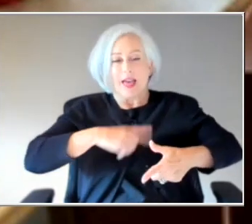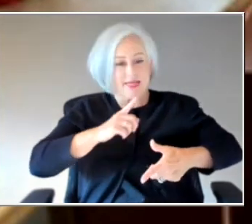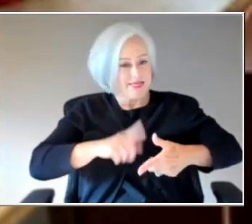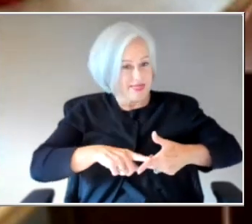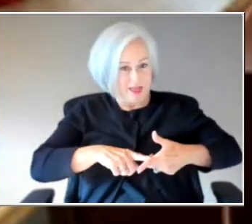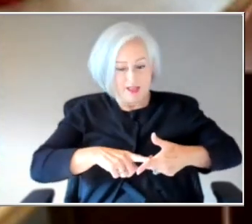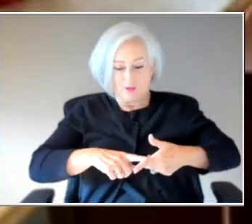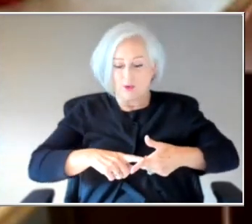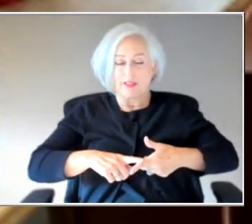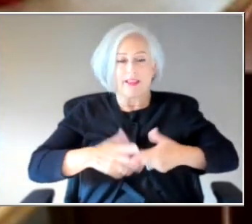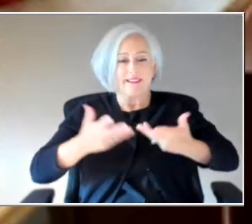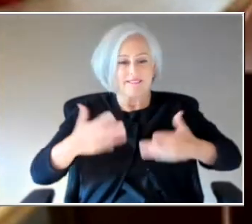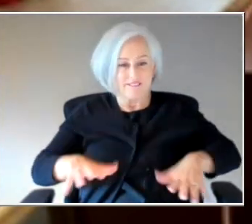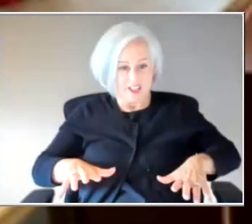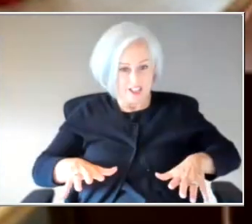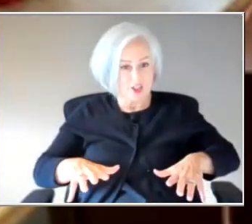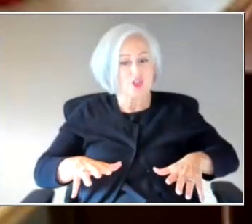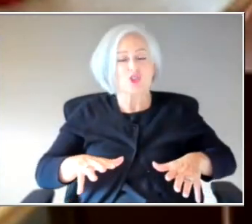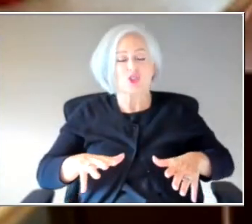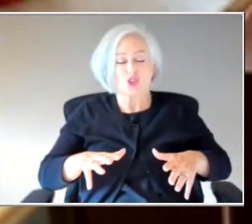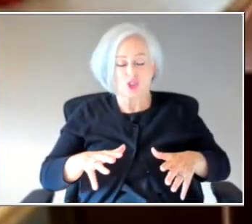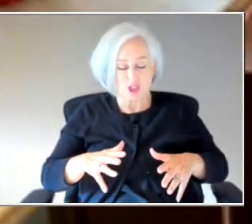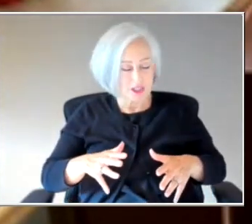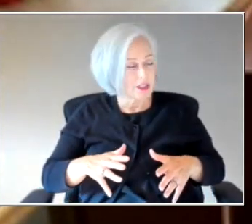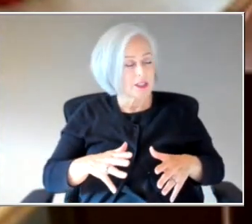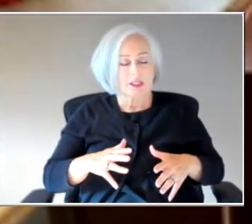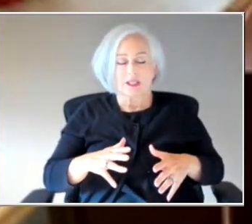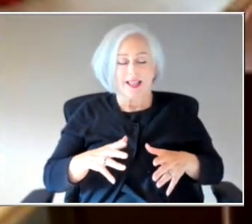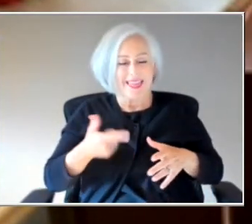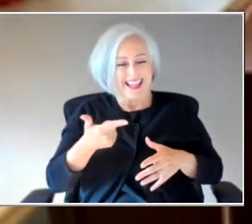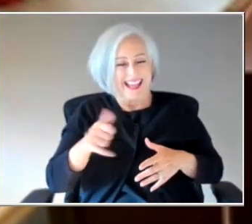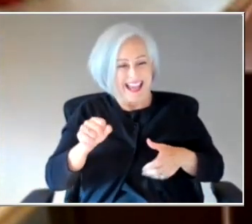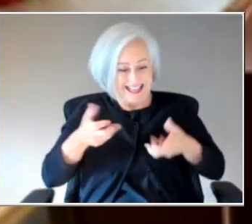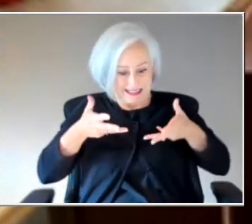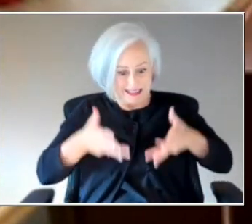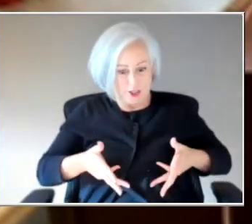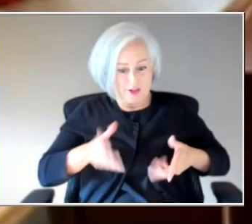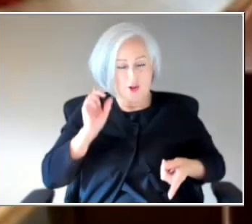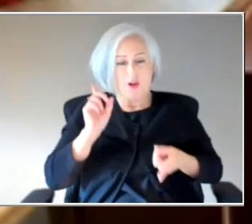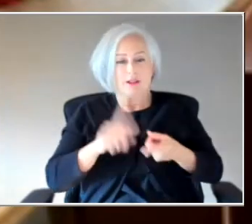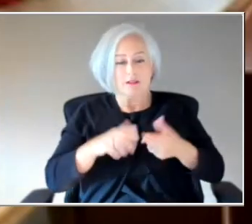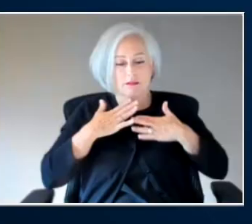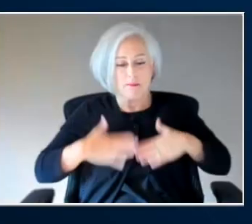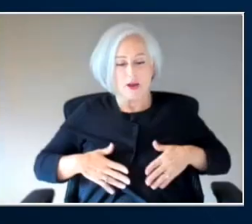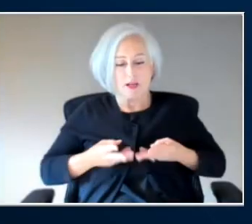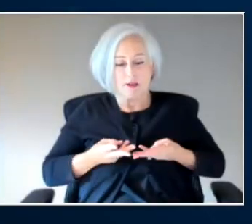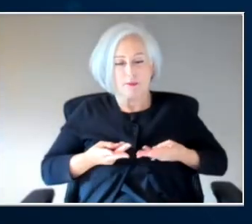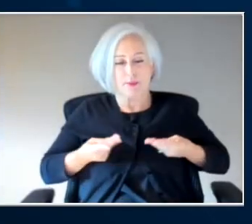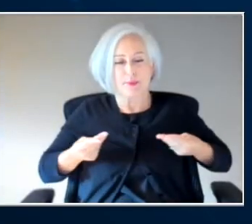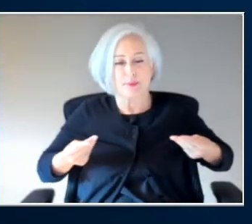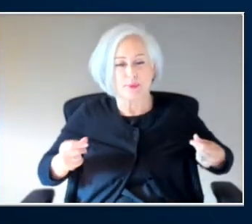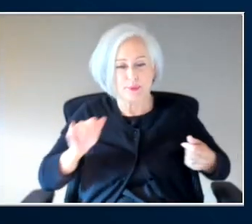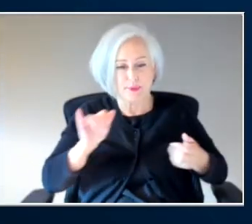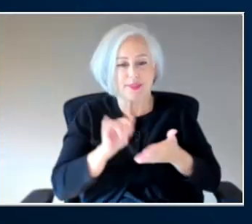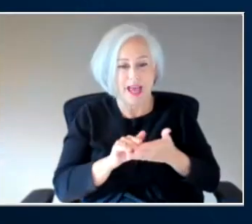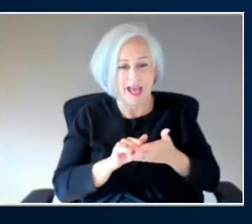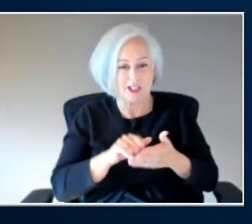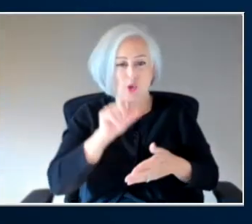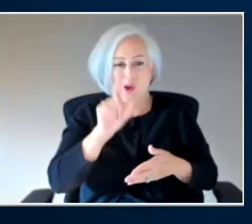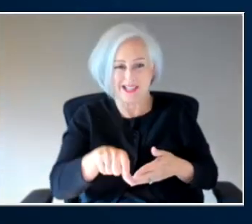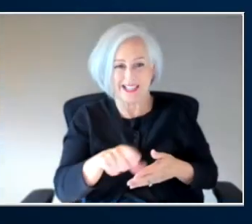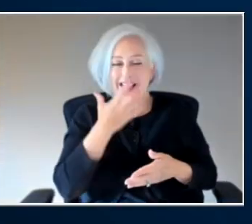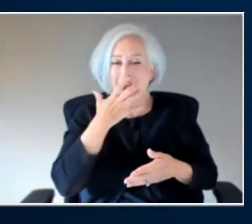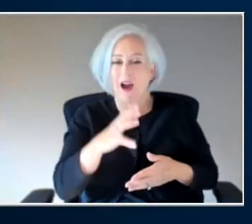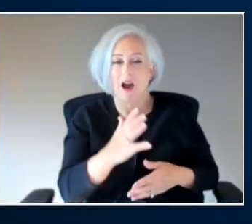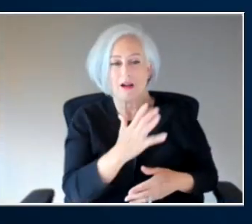heating pad for the first week of recovery, because that was the only thing that brought relief for me. Dr. Hendrickson, that sounds miserable.